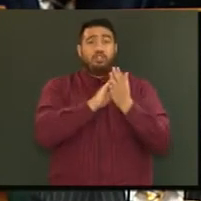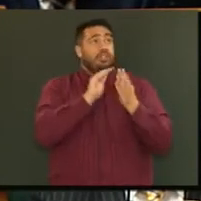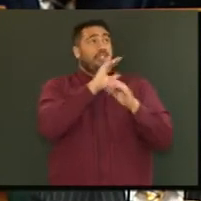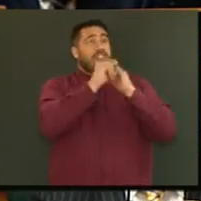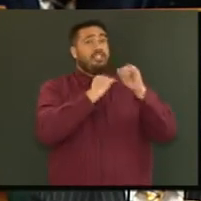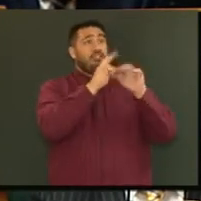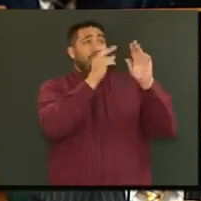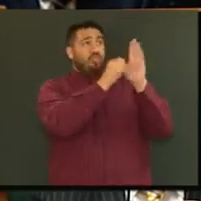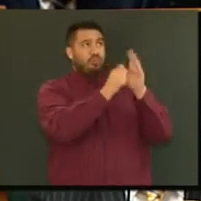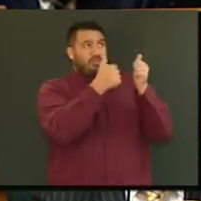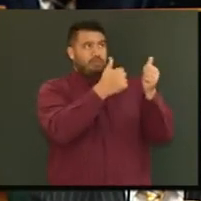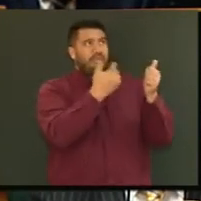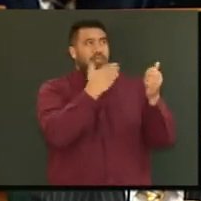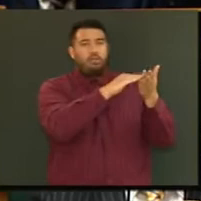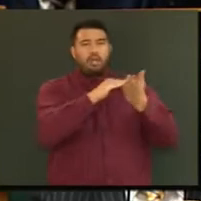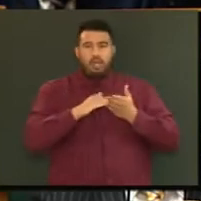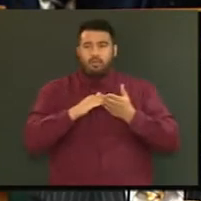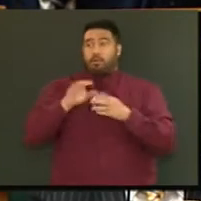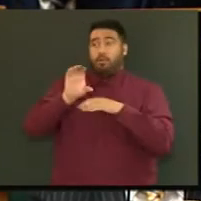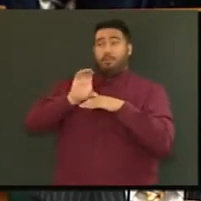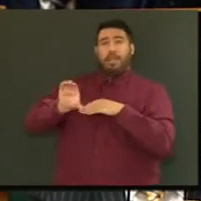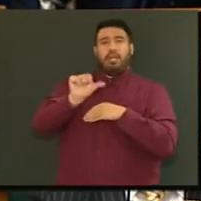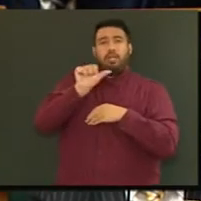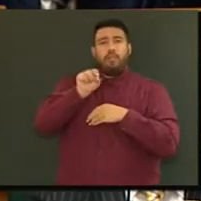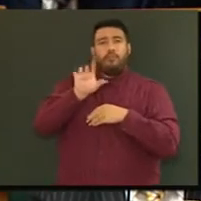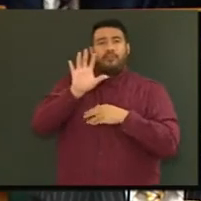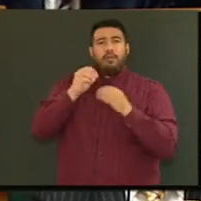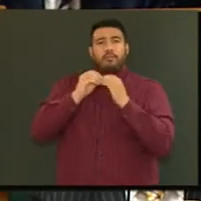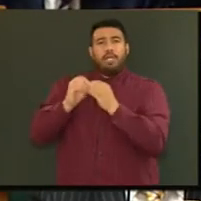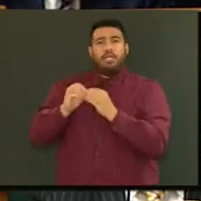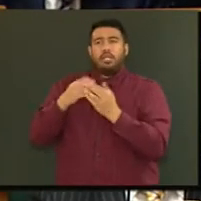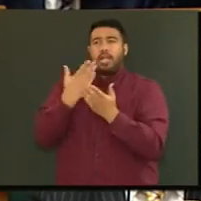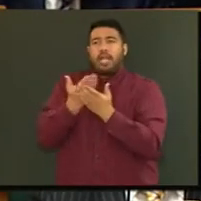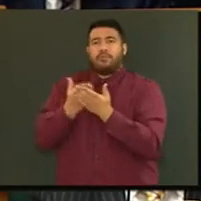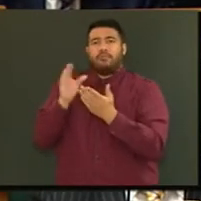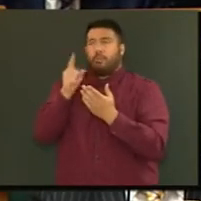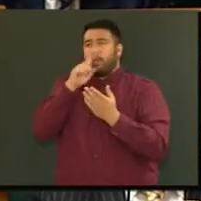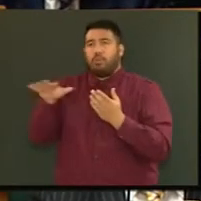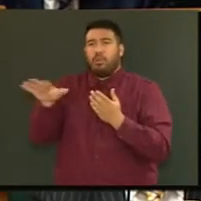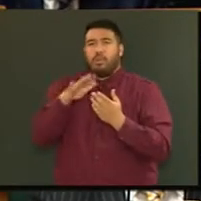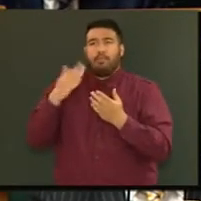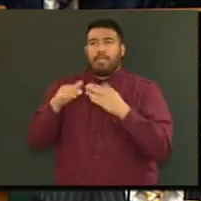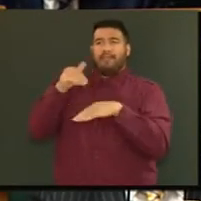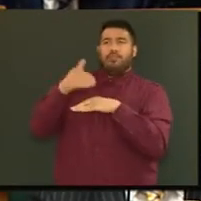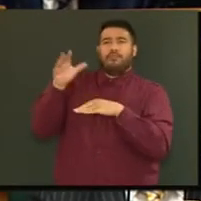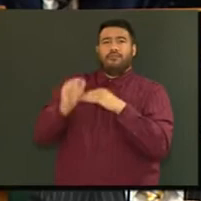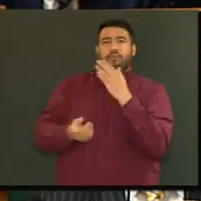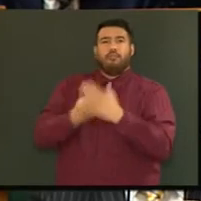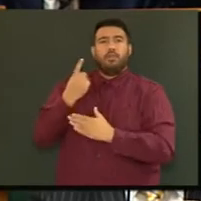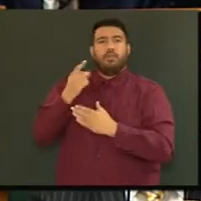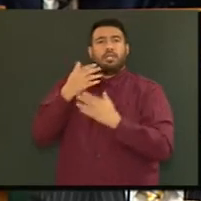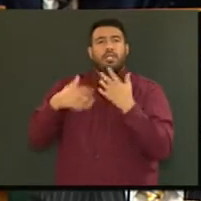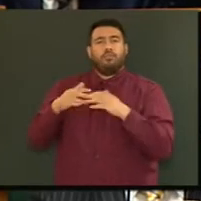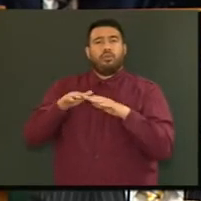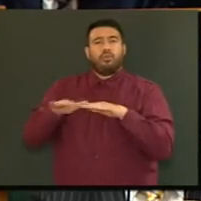fund has so far paid out over $9.5 billion in claims to those affected by the Canterbury earthquakes. It is